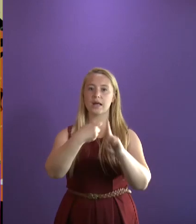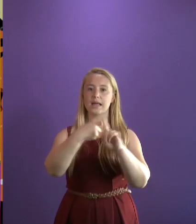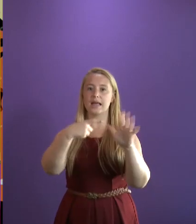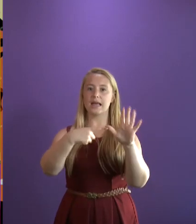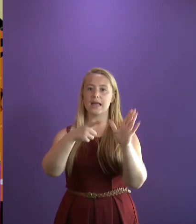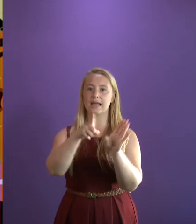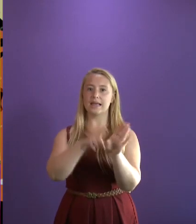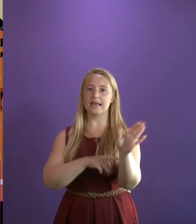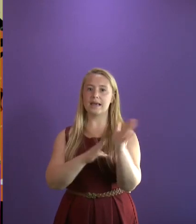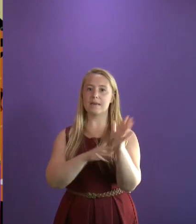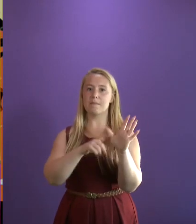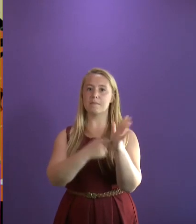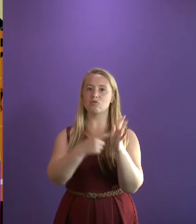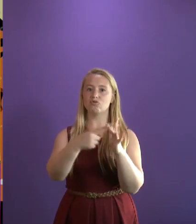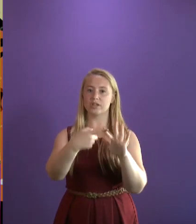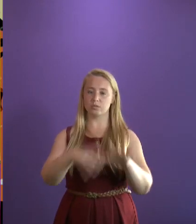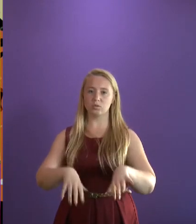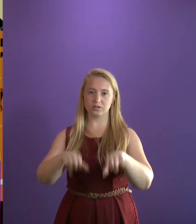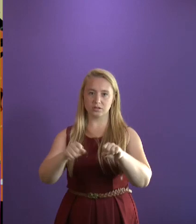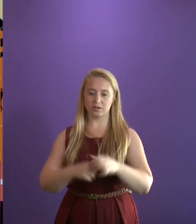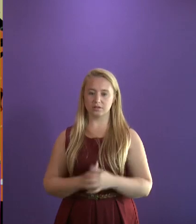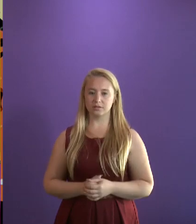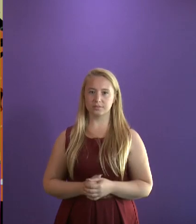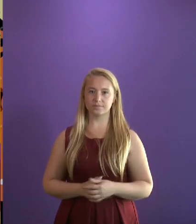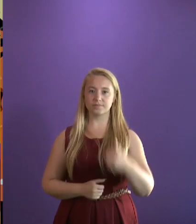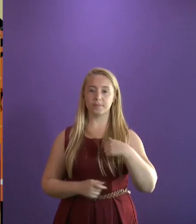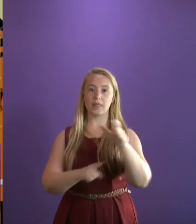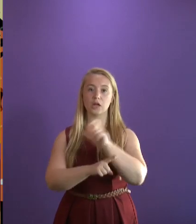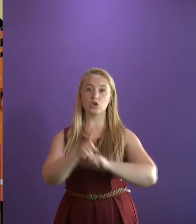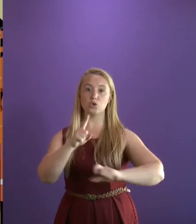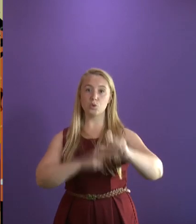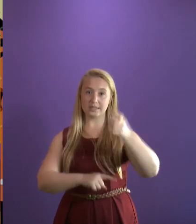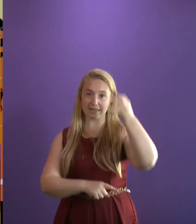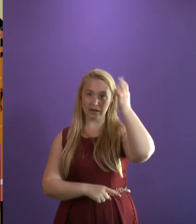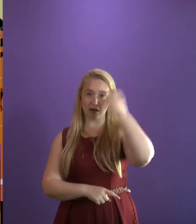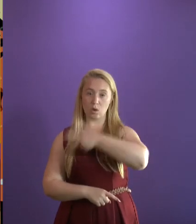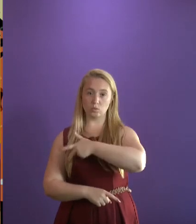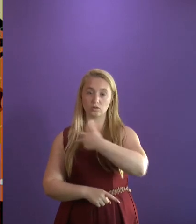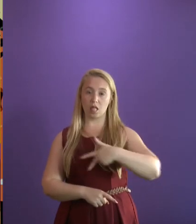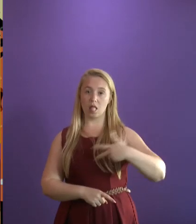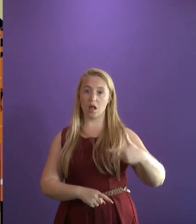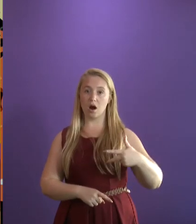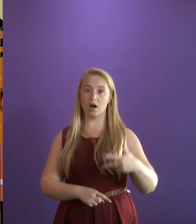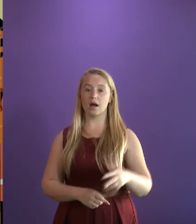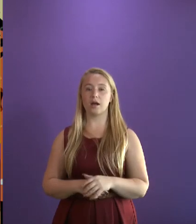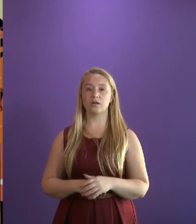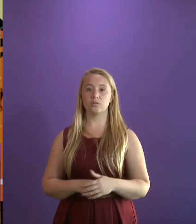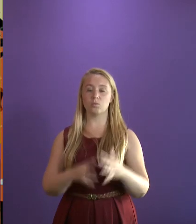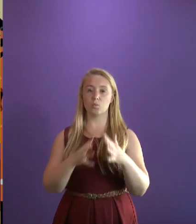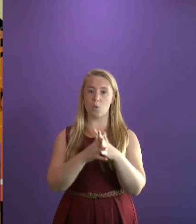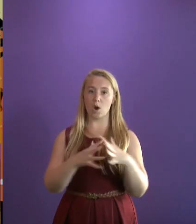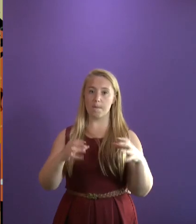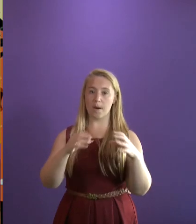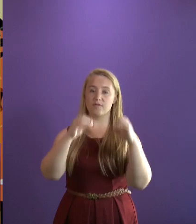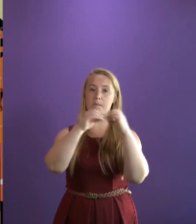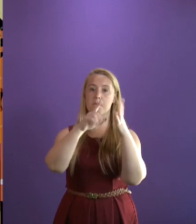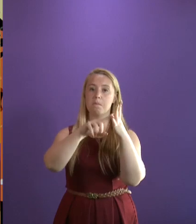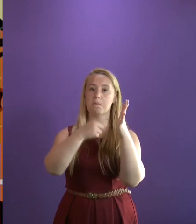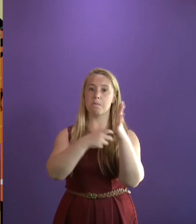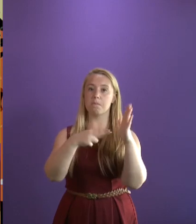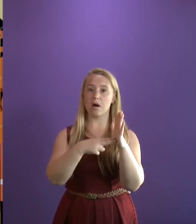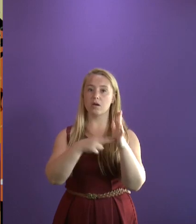Hughes. Thank you. So I am a community councillor at the ward of Burnfoot. Burnfoot is an area